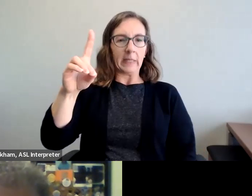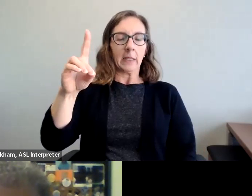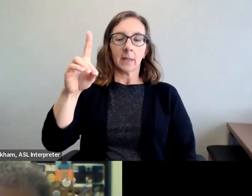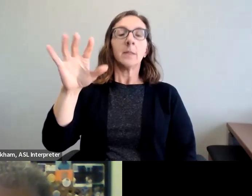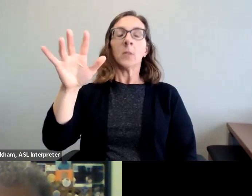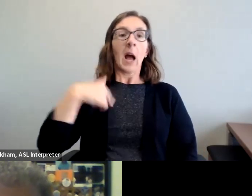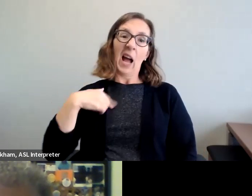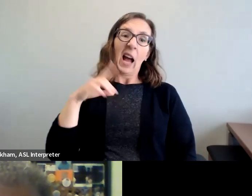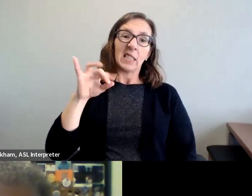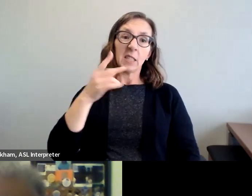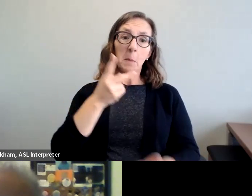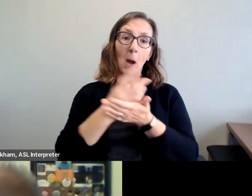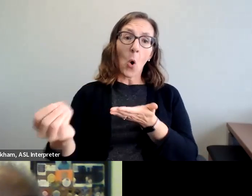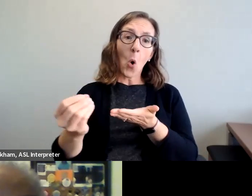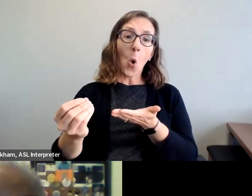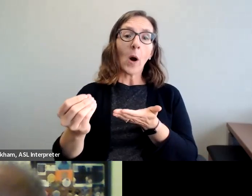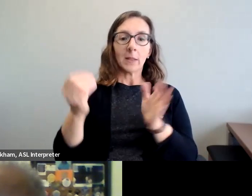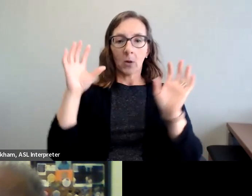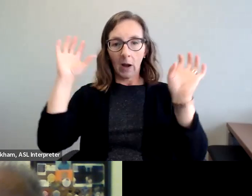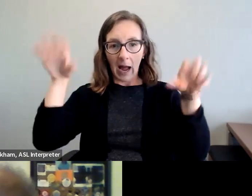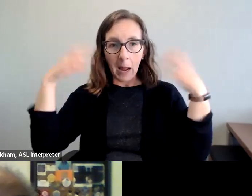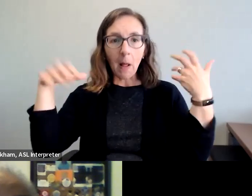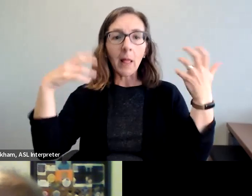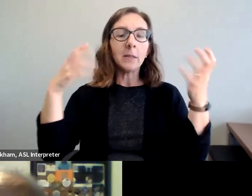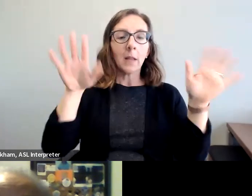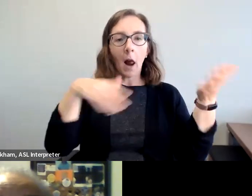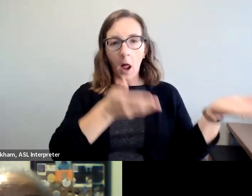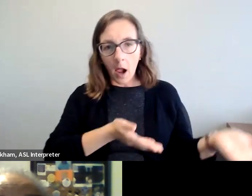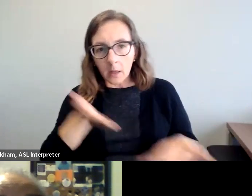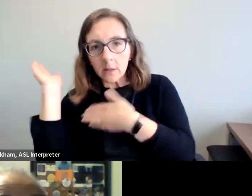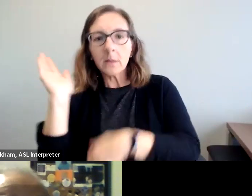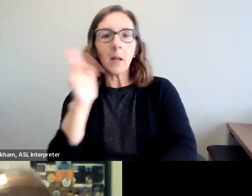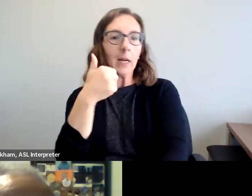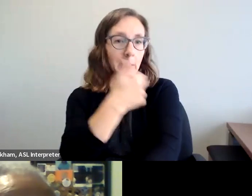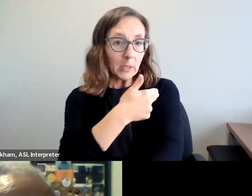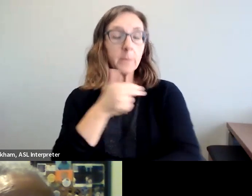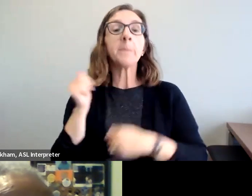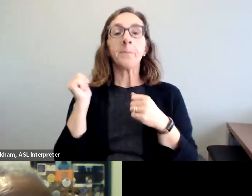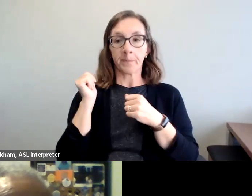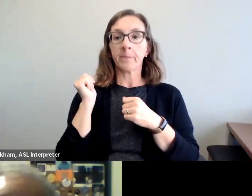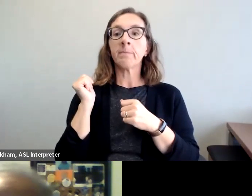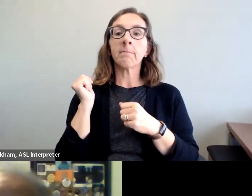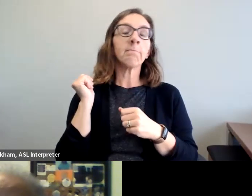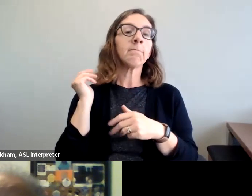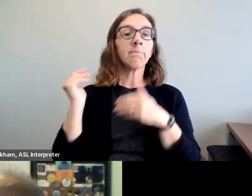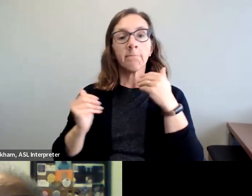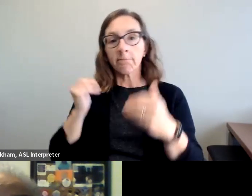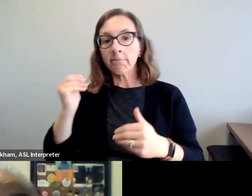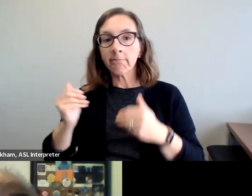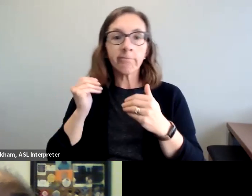ambulance to one of the local hospitals. And in the process of being